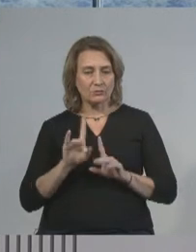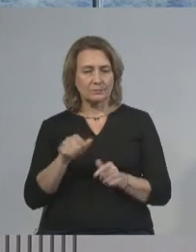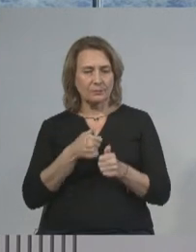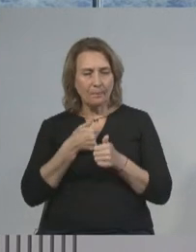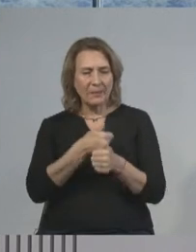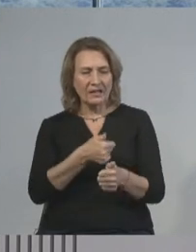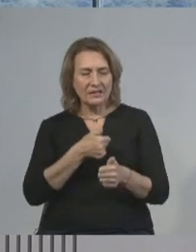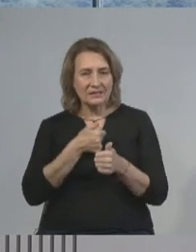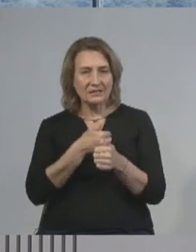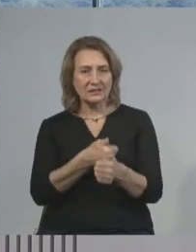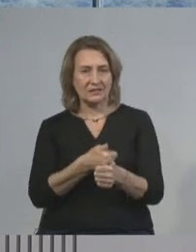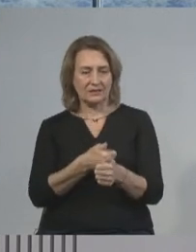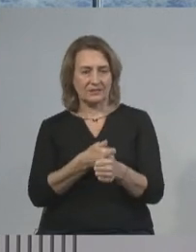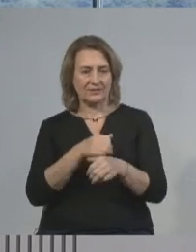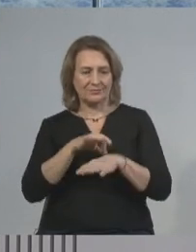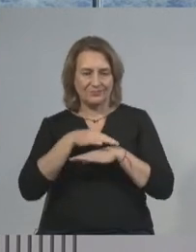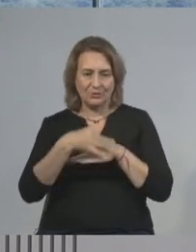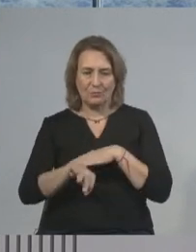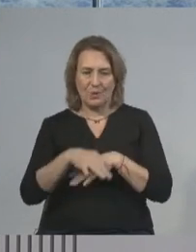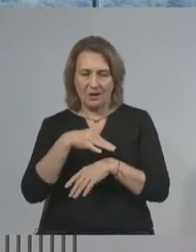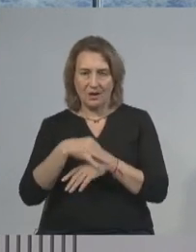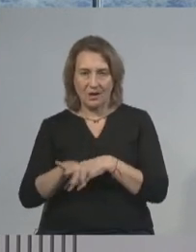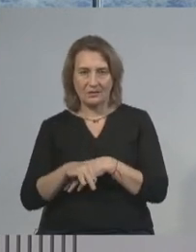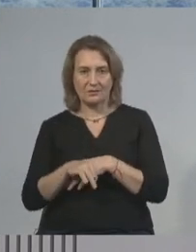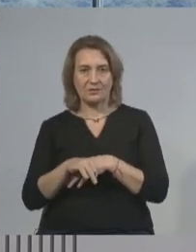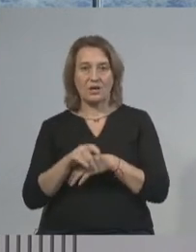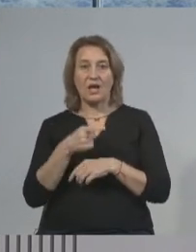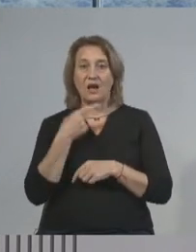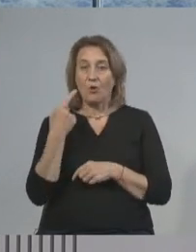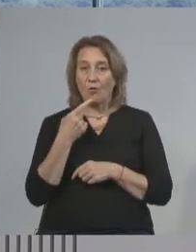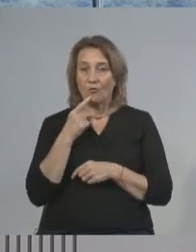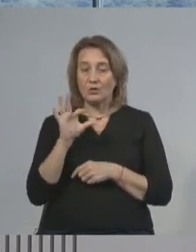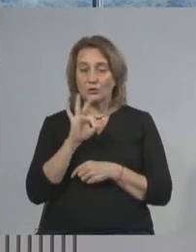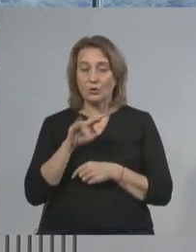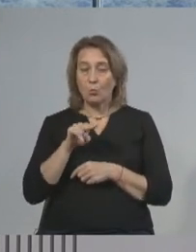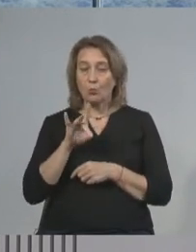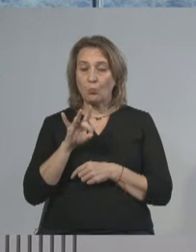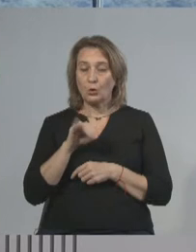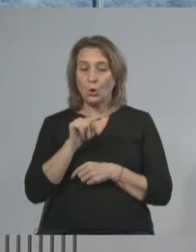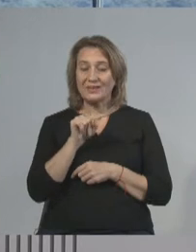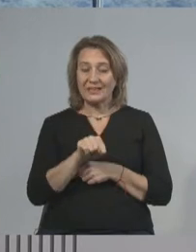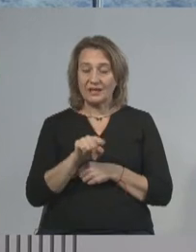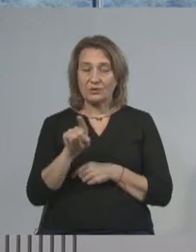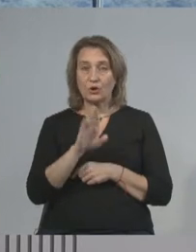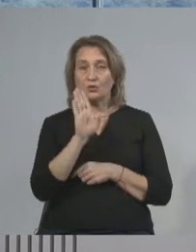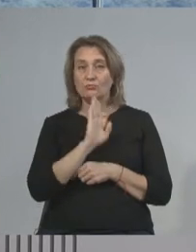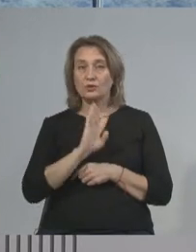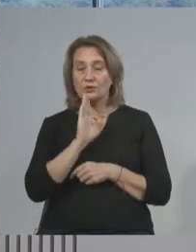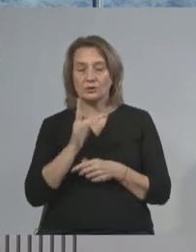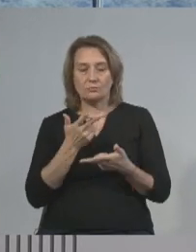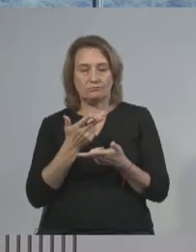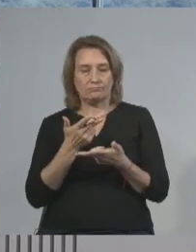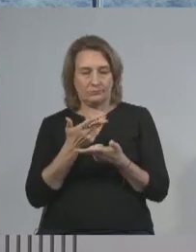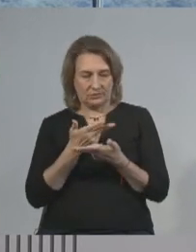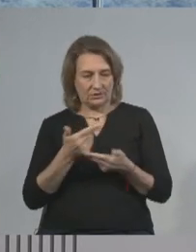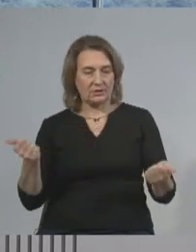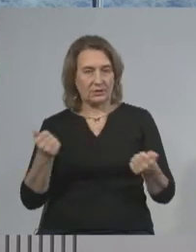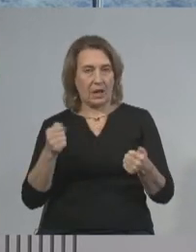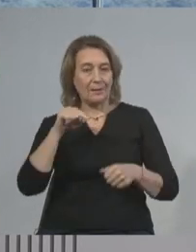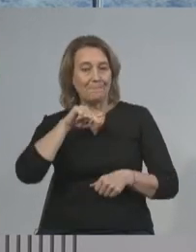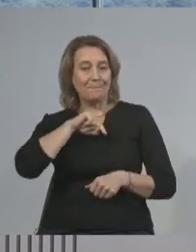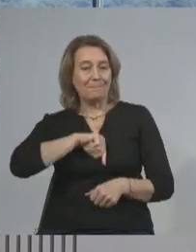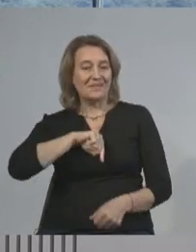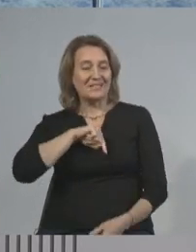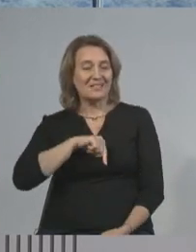i was surprised that you were telling about threats about harassment in this article and you say